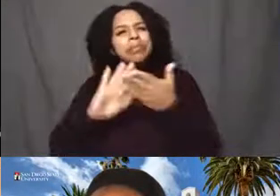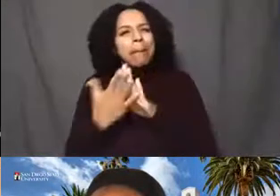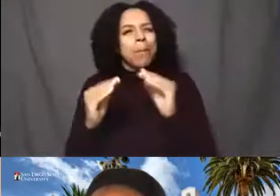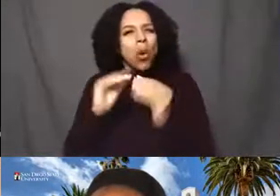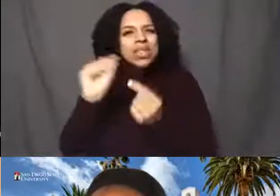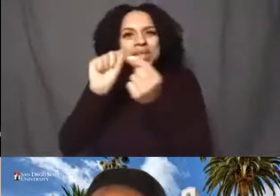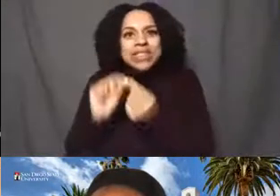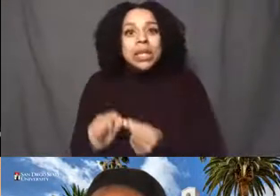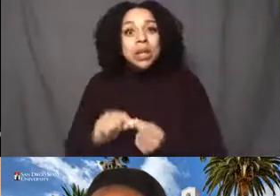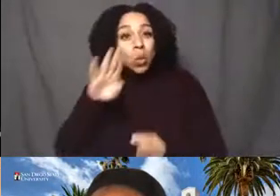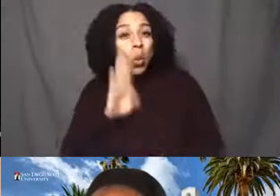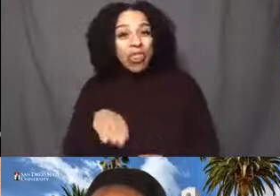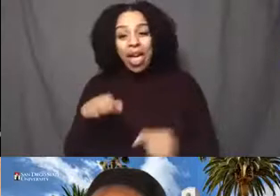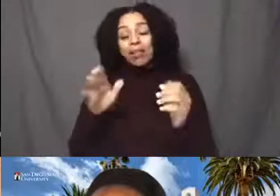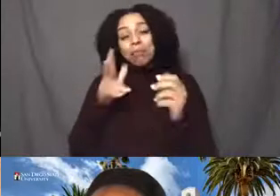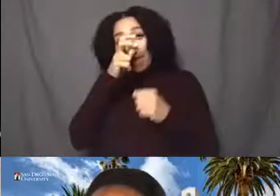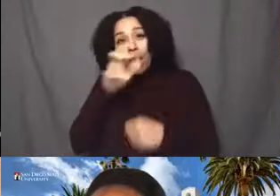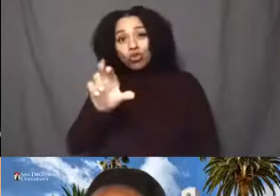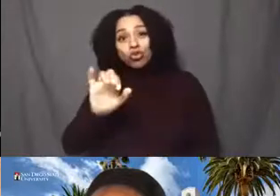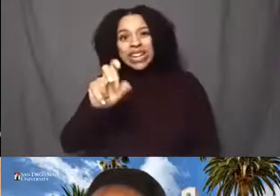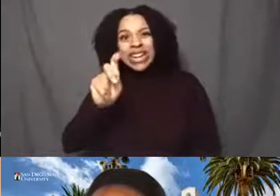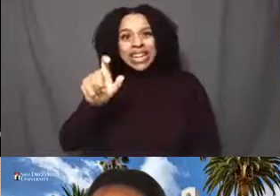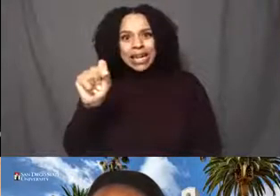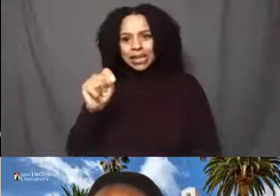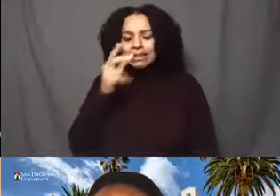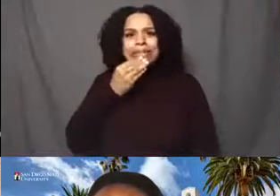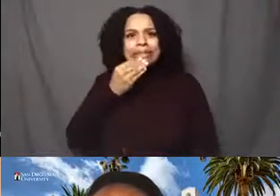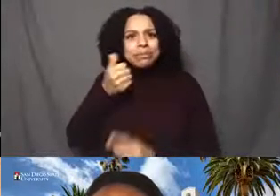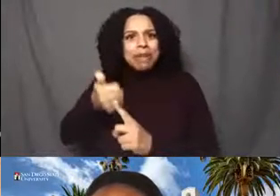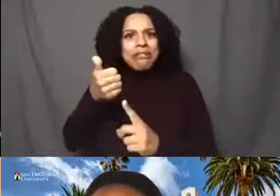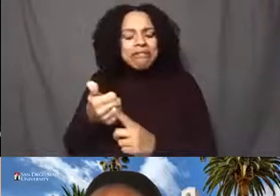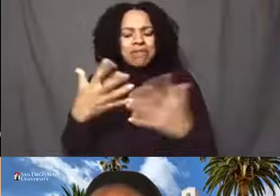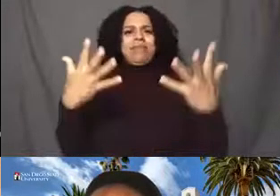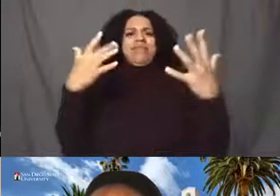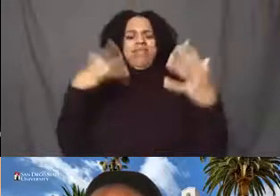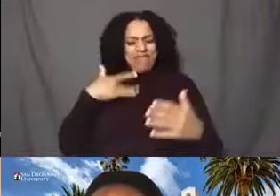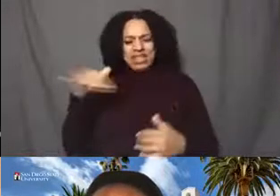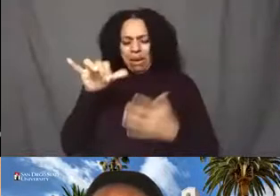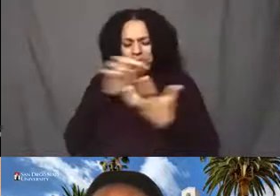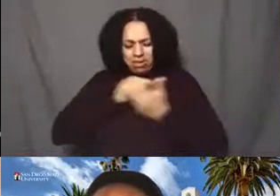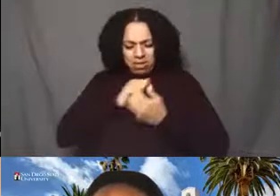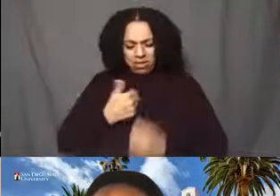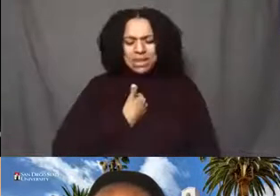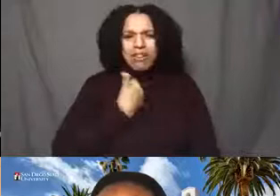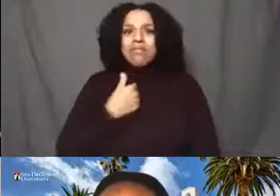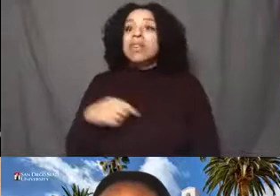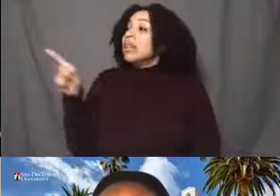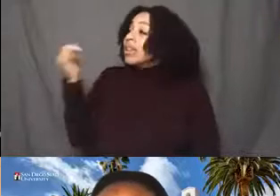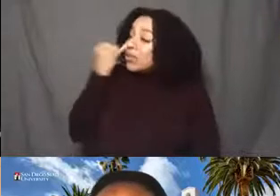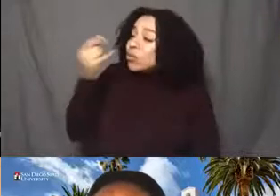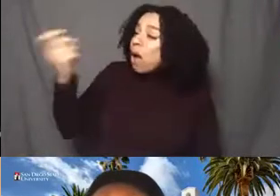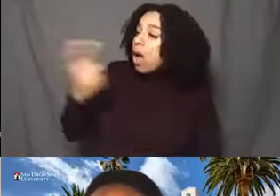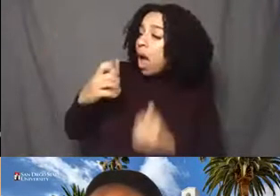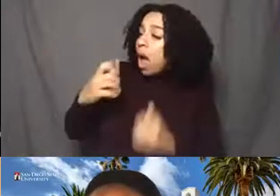to eat their own wings and I too have a tendency to destroy what helps me get off the ground. I really want to say that I'm not in a good place right now, but that's not a